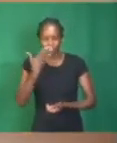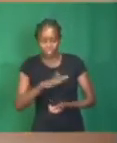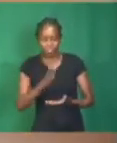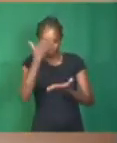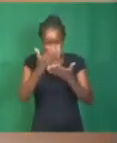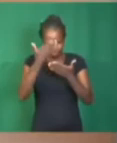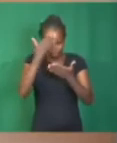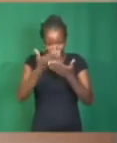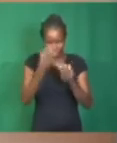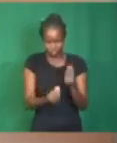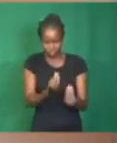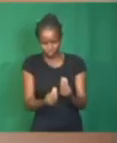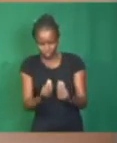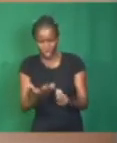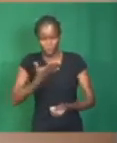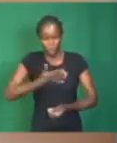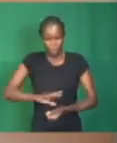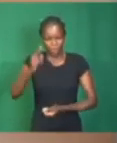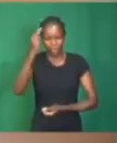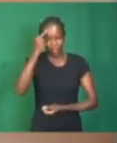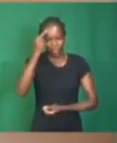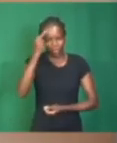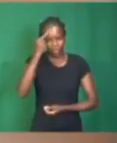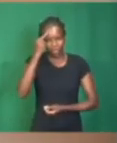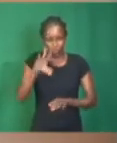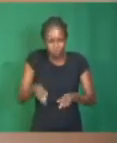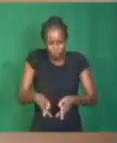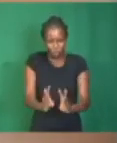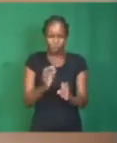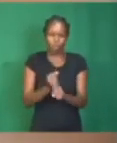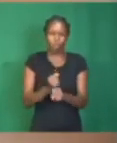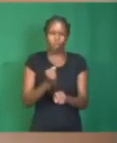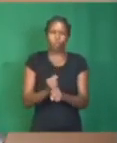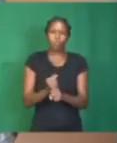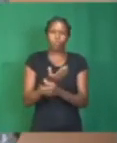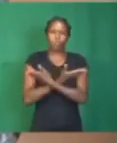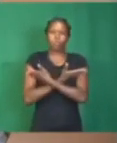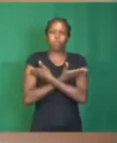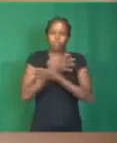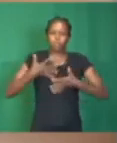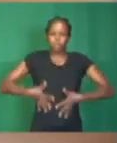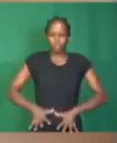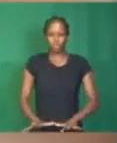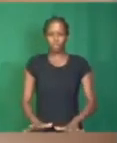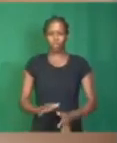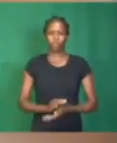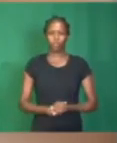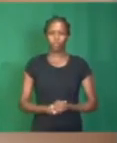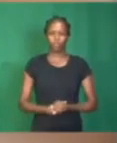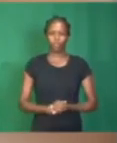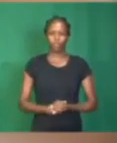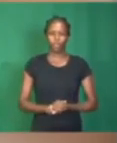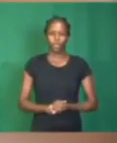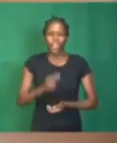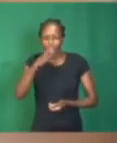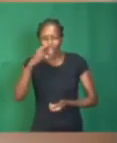learners should be in a position to understand the functions of each and every body system, and then they should give all